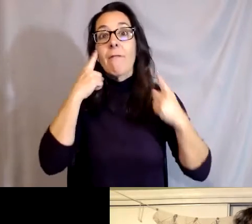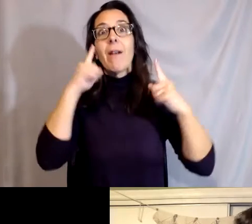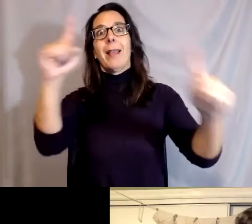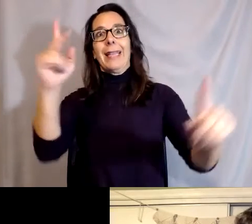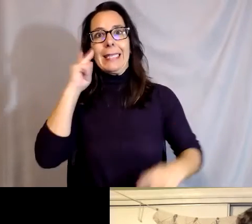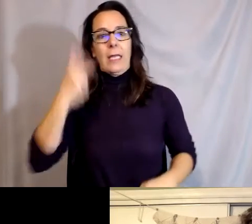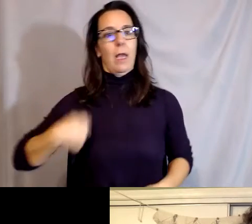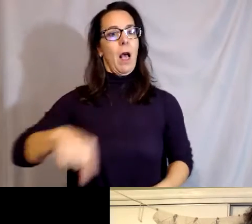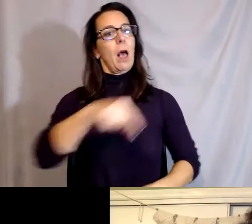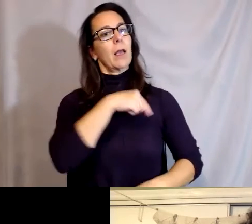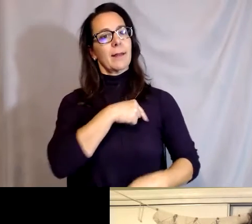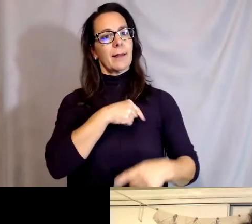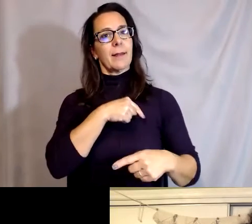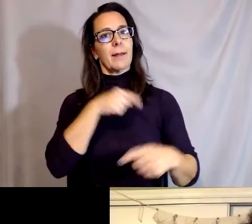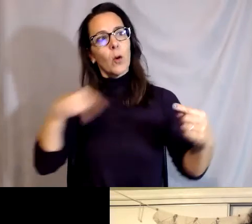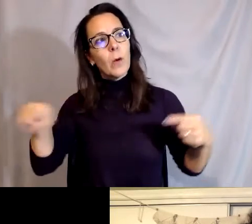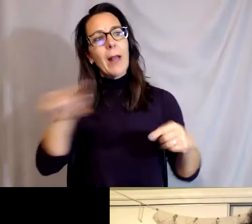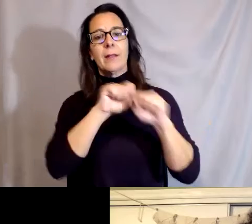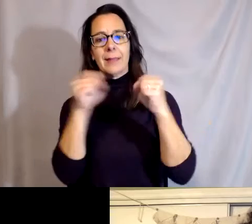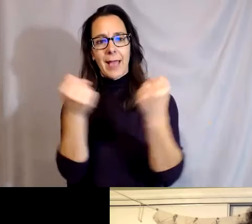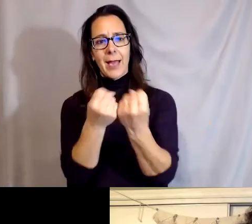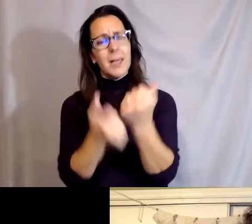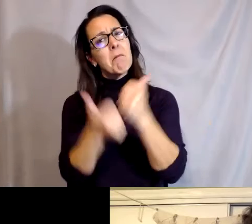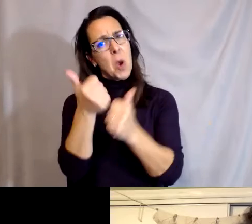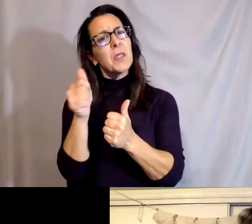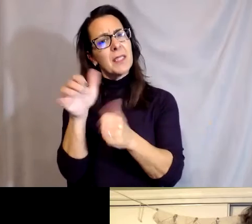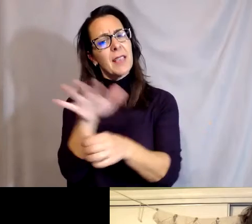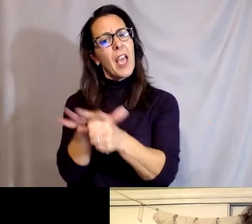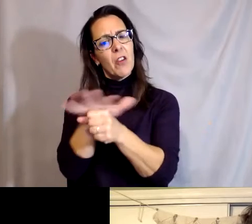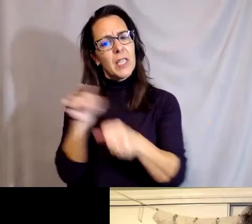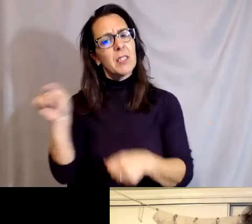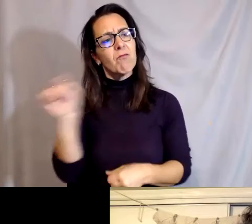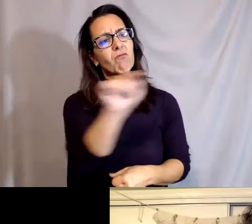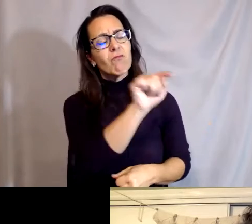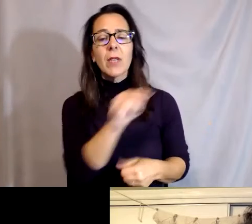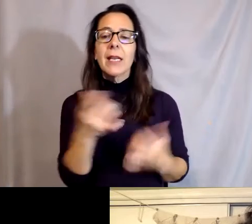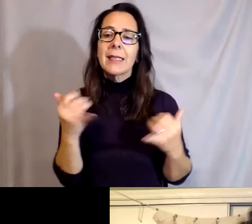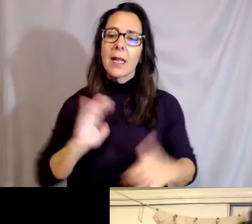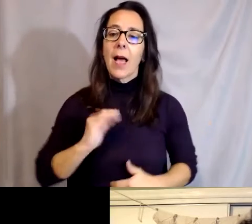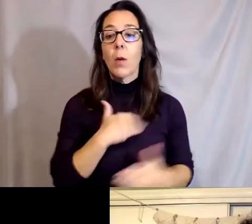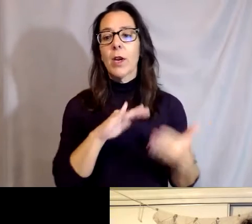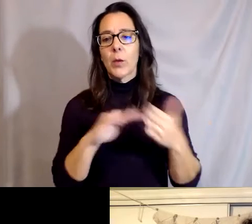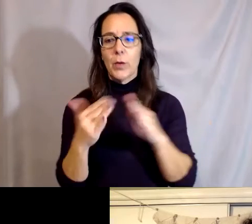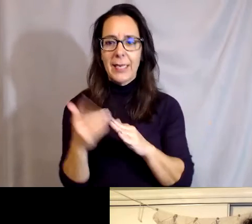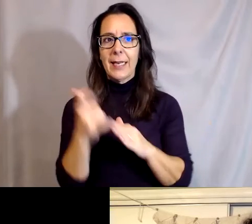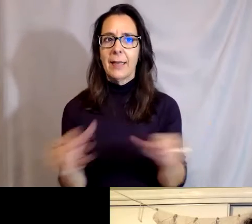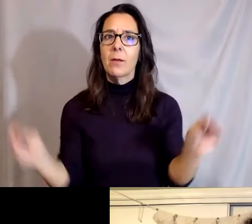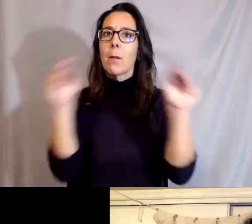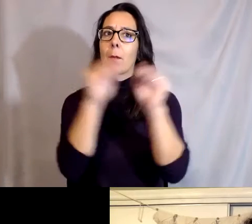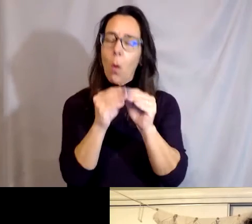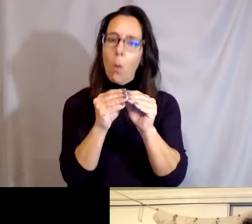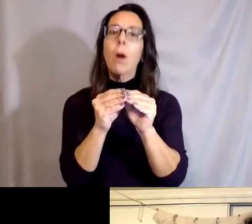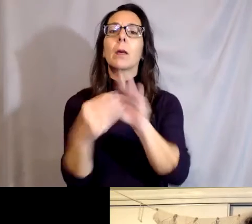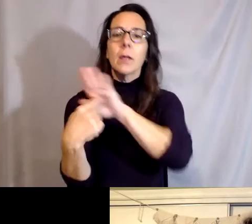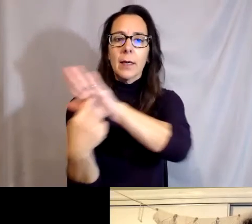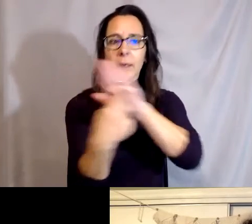society in most spaces. There is still a very long way for our community to go before our community is visible in